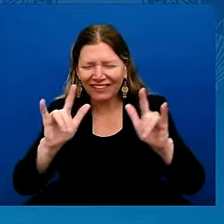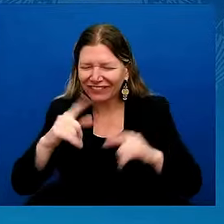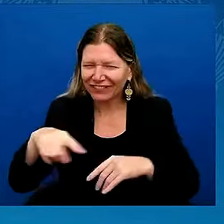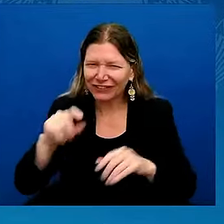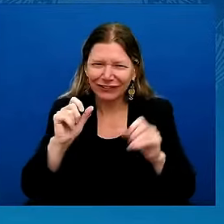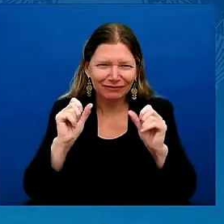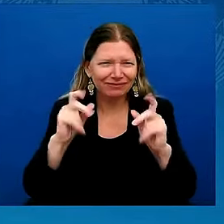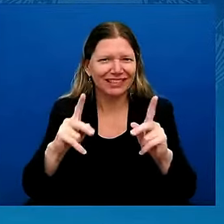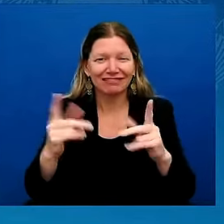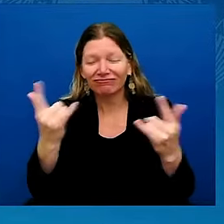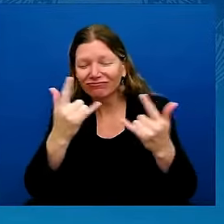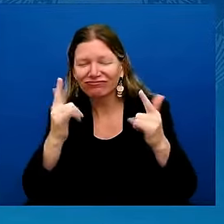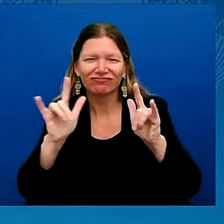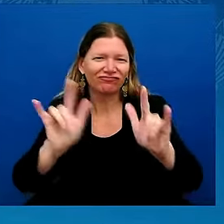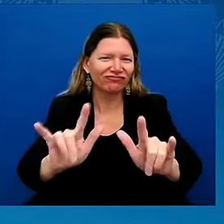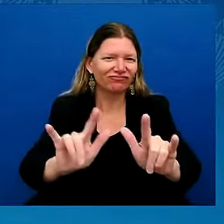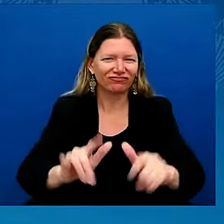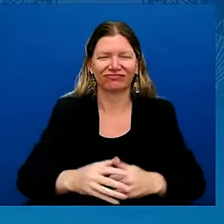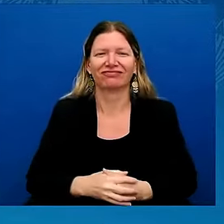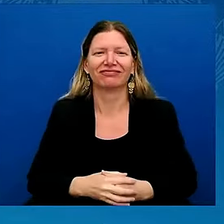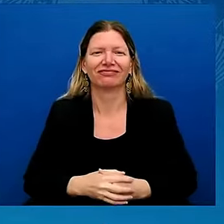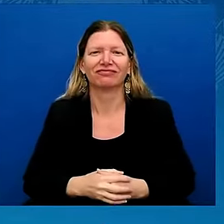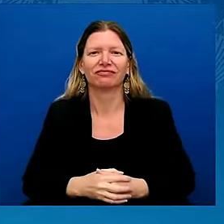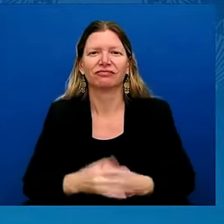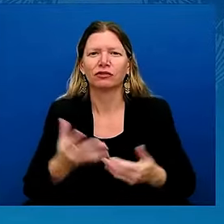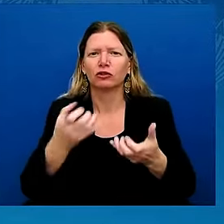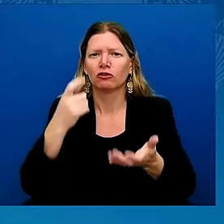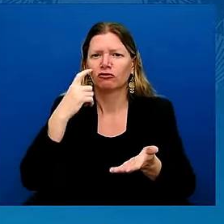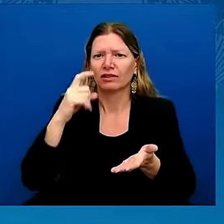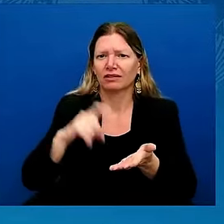I want to recognize Chair Barragan. Where are you?